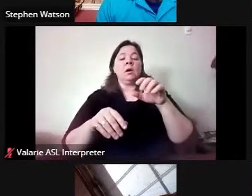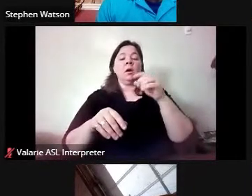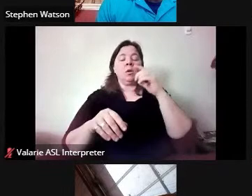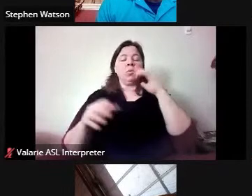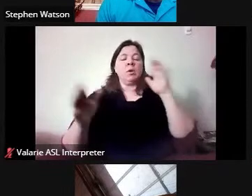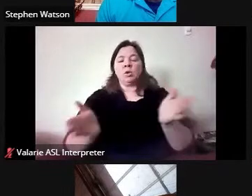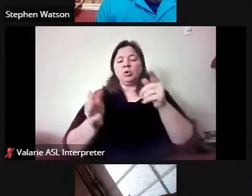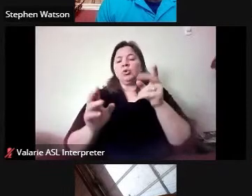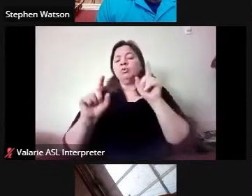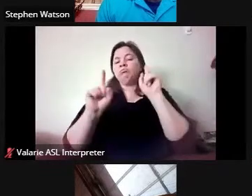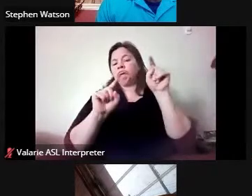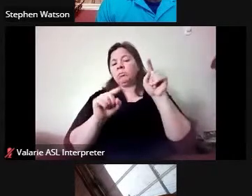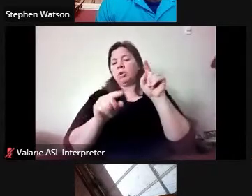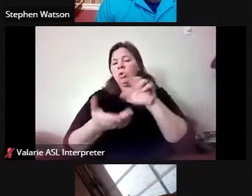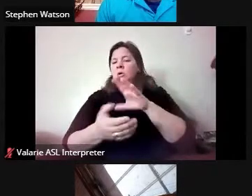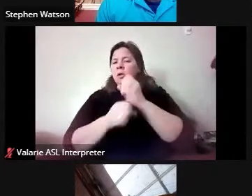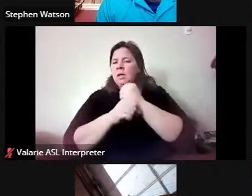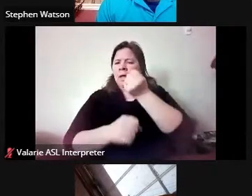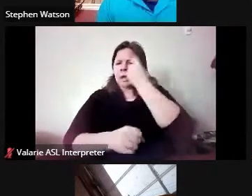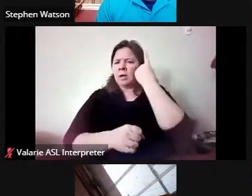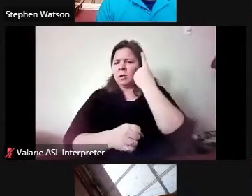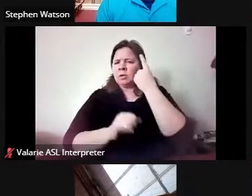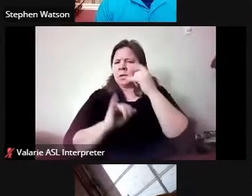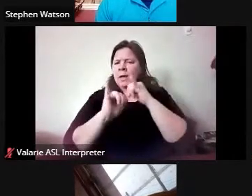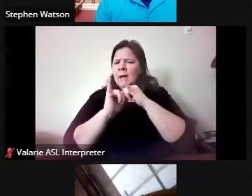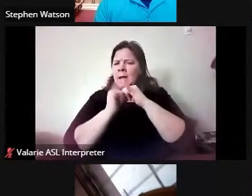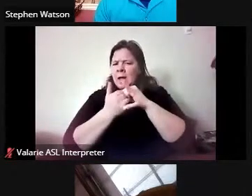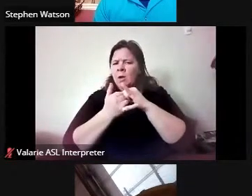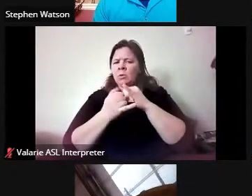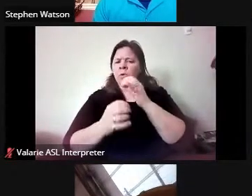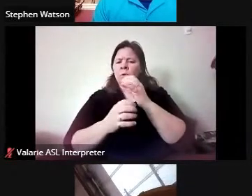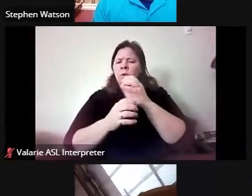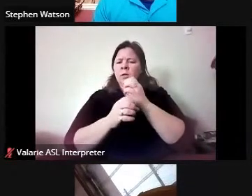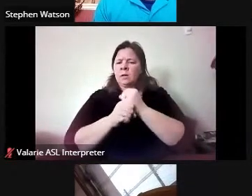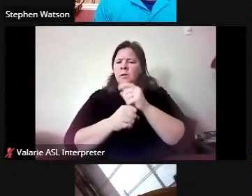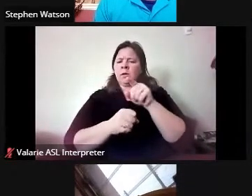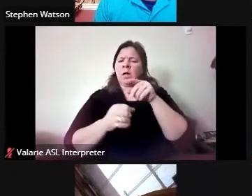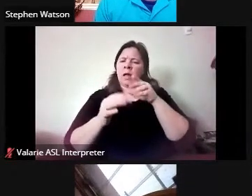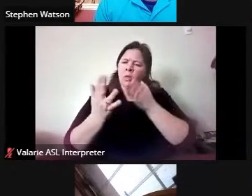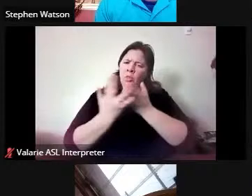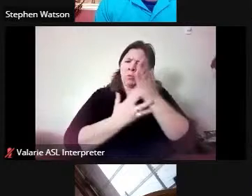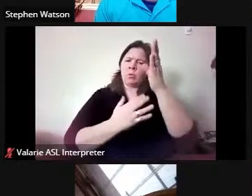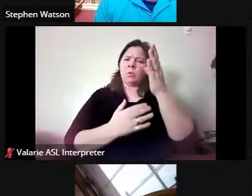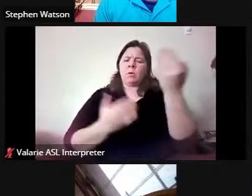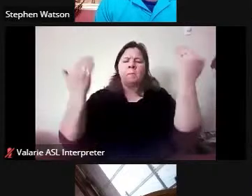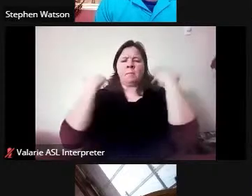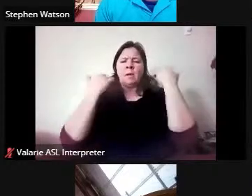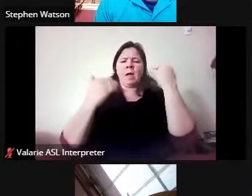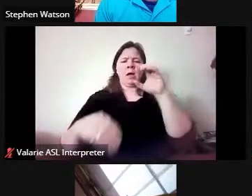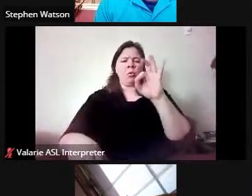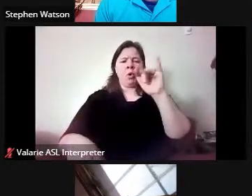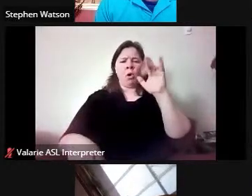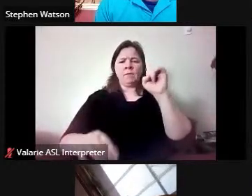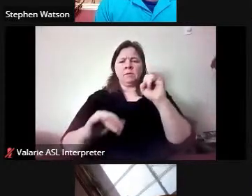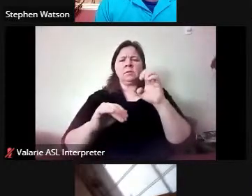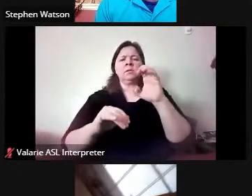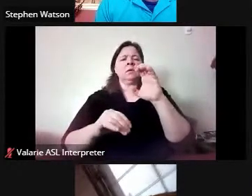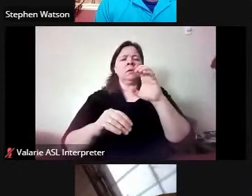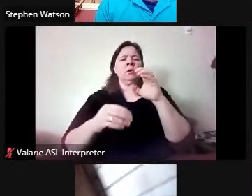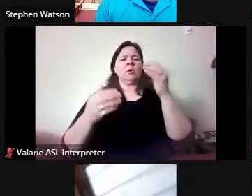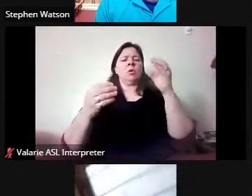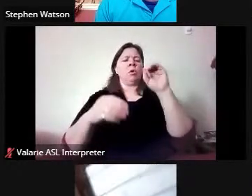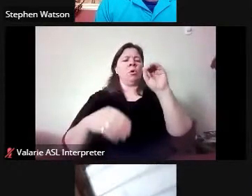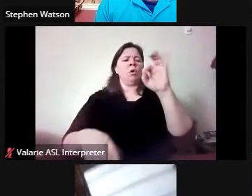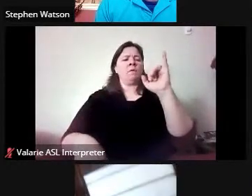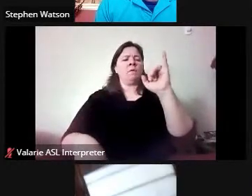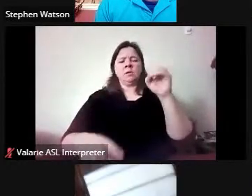that so that you get an understanding of how to navigate your way through the back office, how to send your link, what to do, and all the